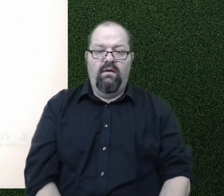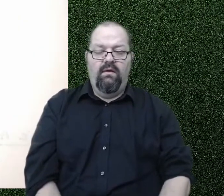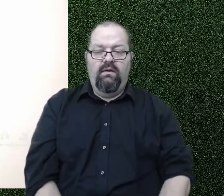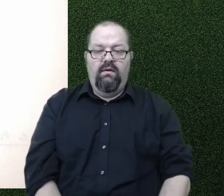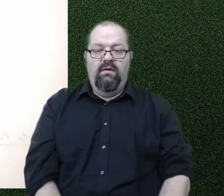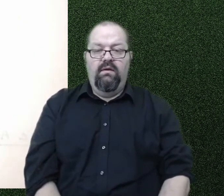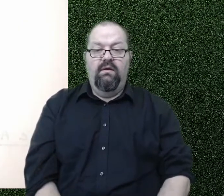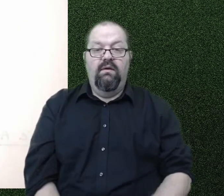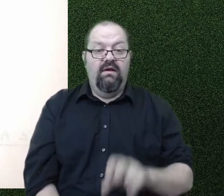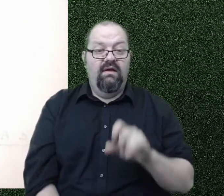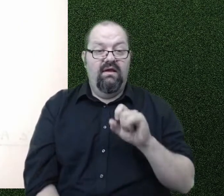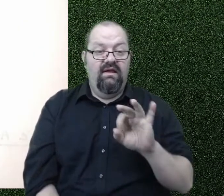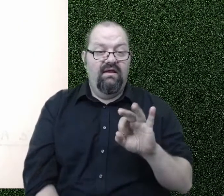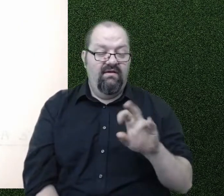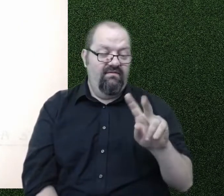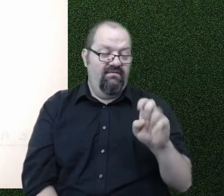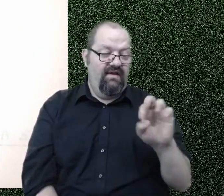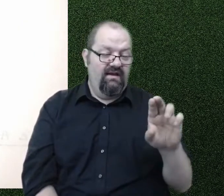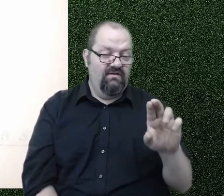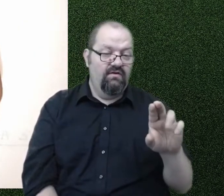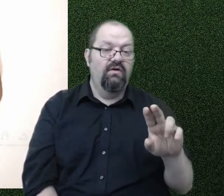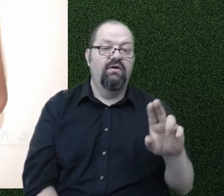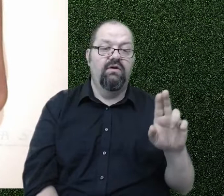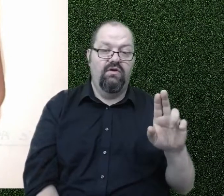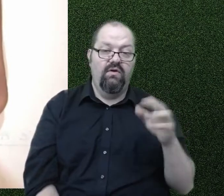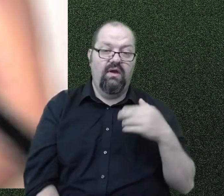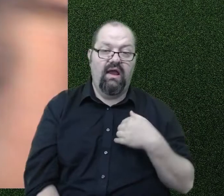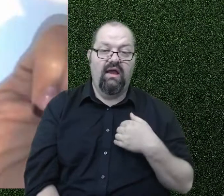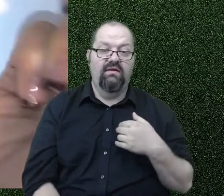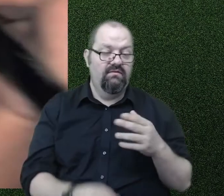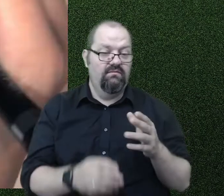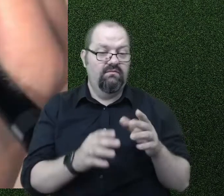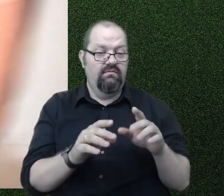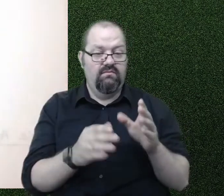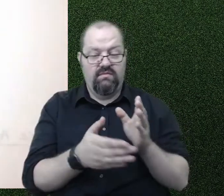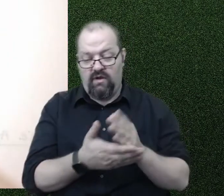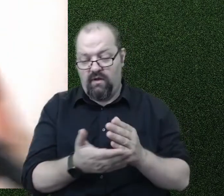If my vector u has components u1 and u2,